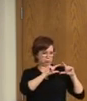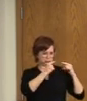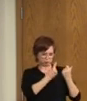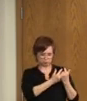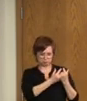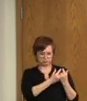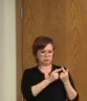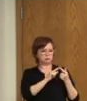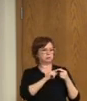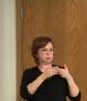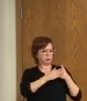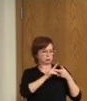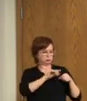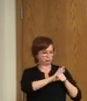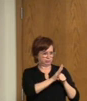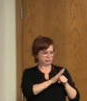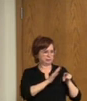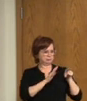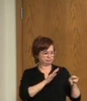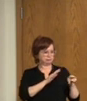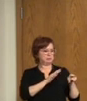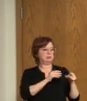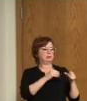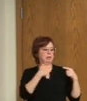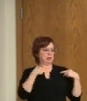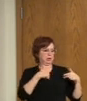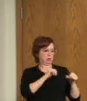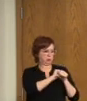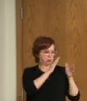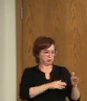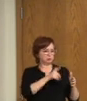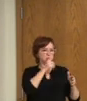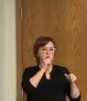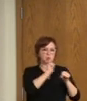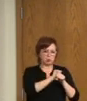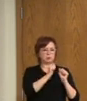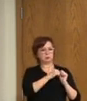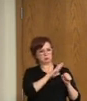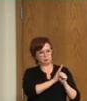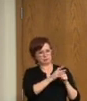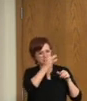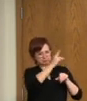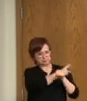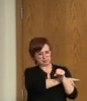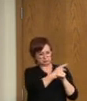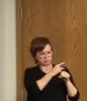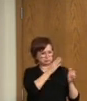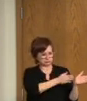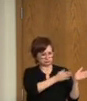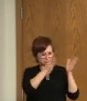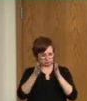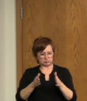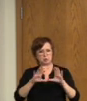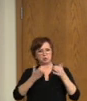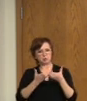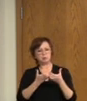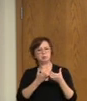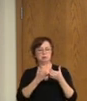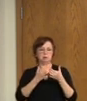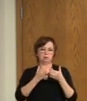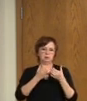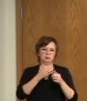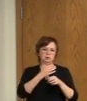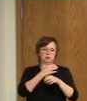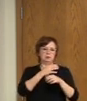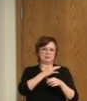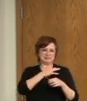frontline workers in the COVID, long-term care staff, long-term care, obviously people that live there. And